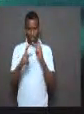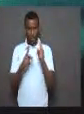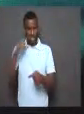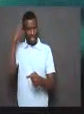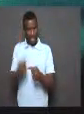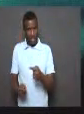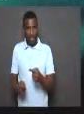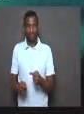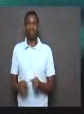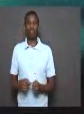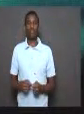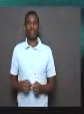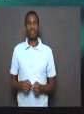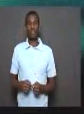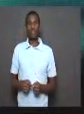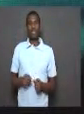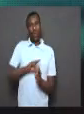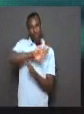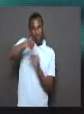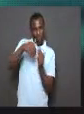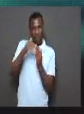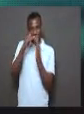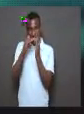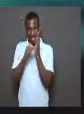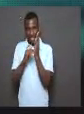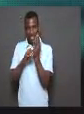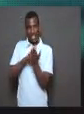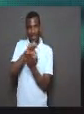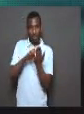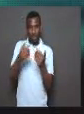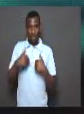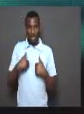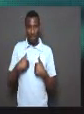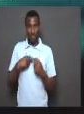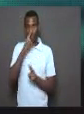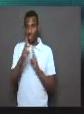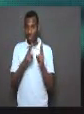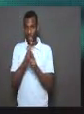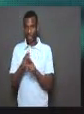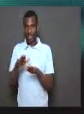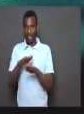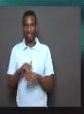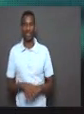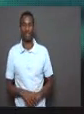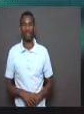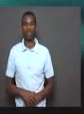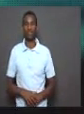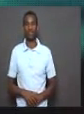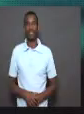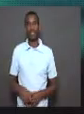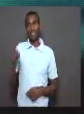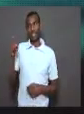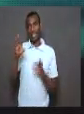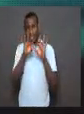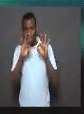No process is possible in which there is an overall decrease in the entropy of the